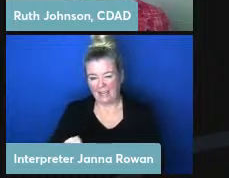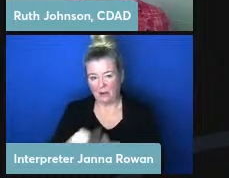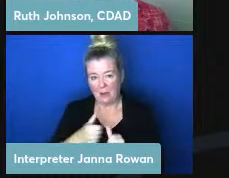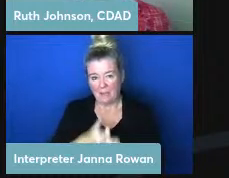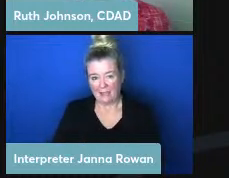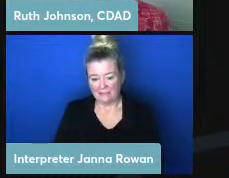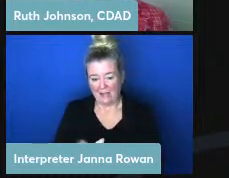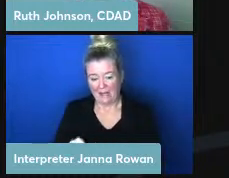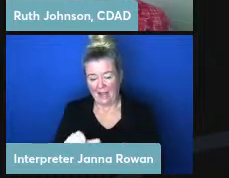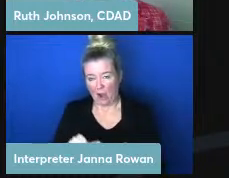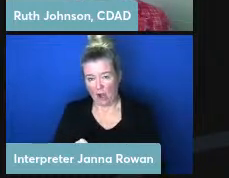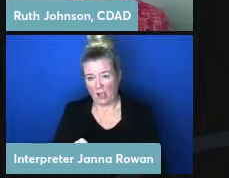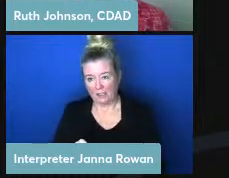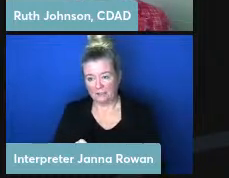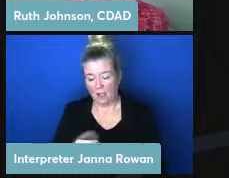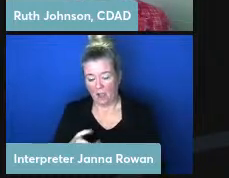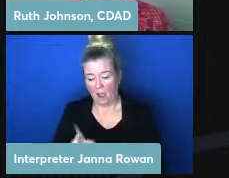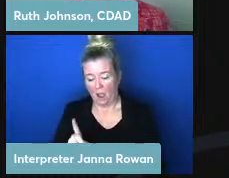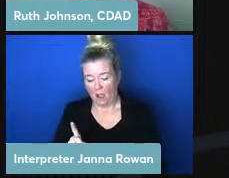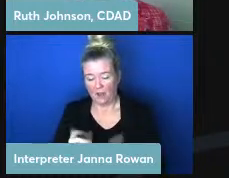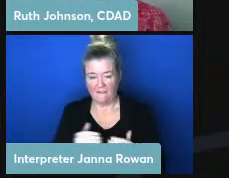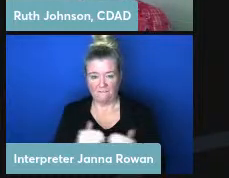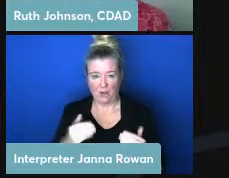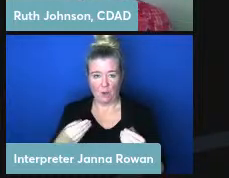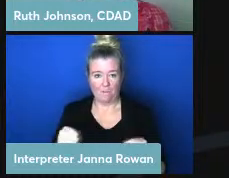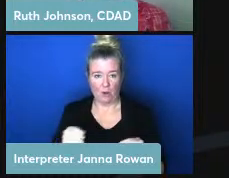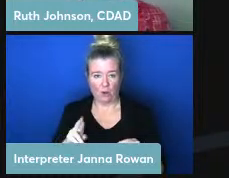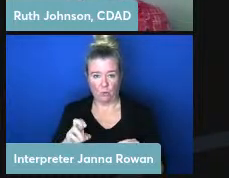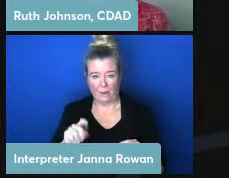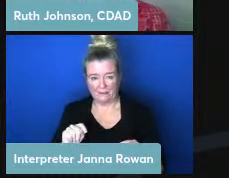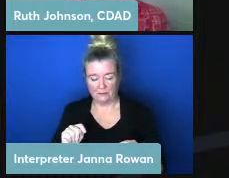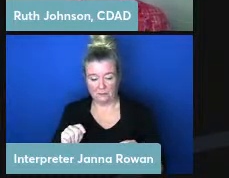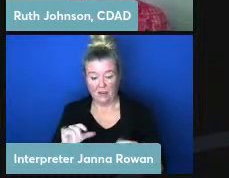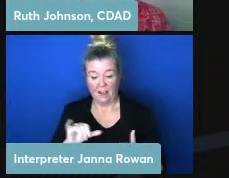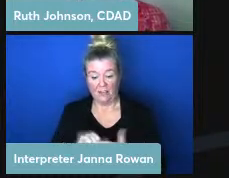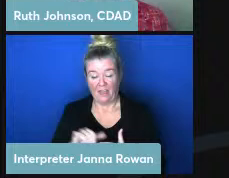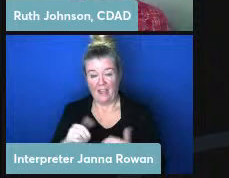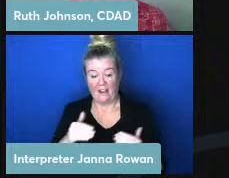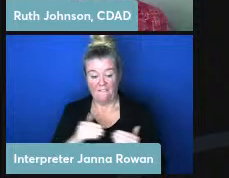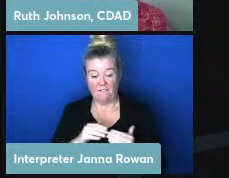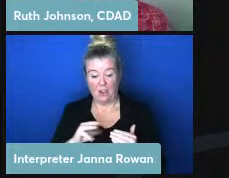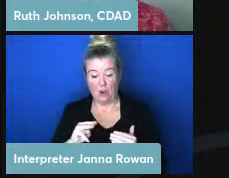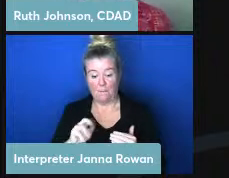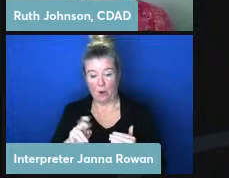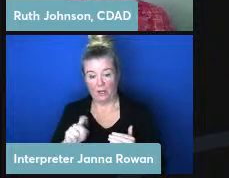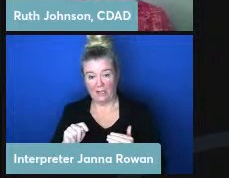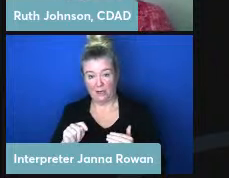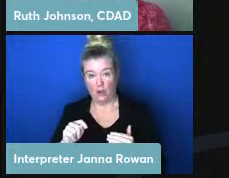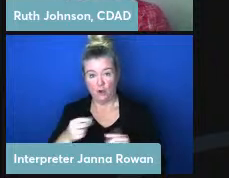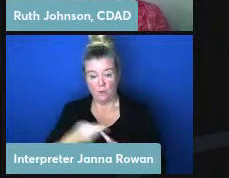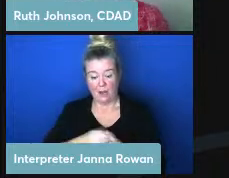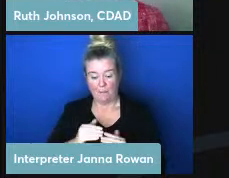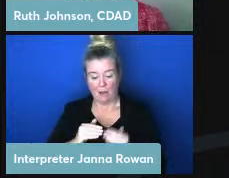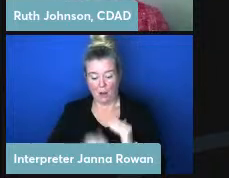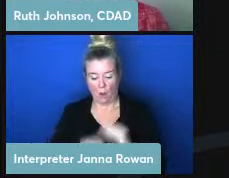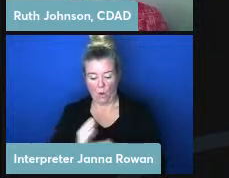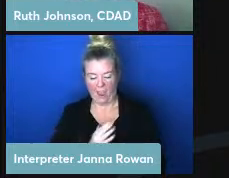on an area's HUD fair market rent. And because that fair market rent is below an average rent,